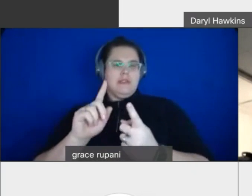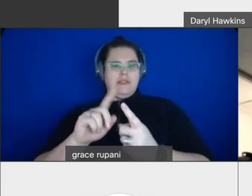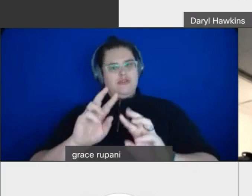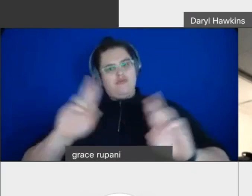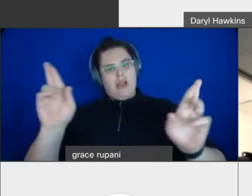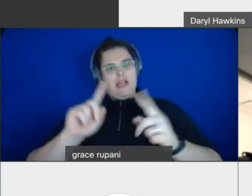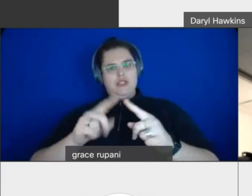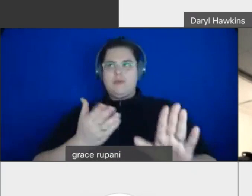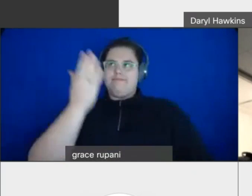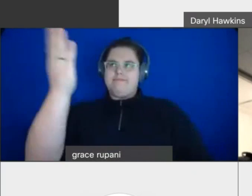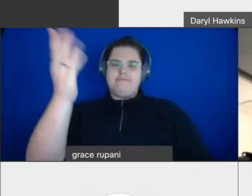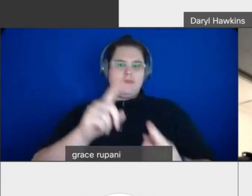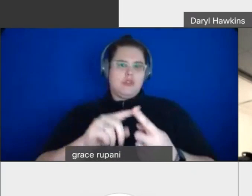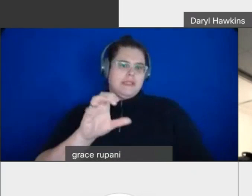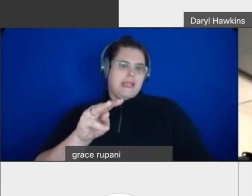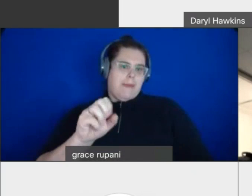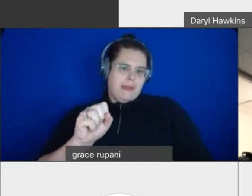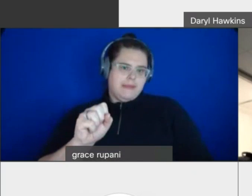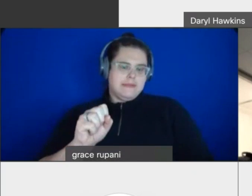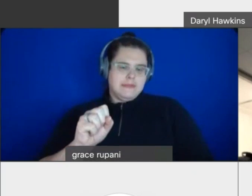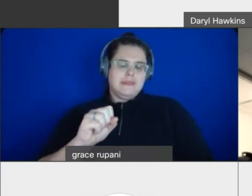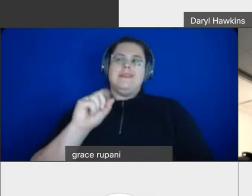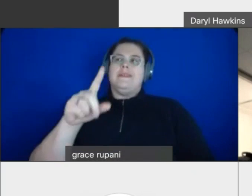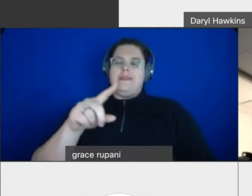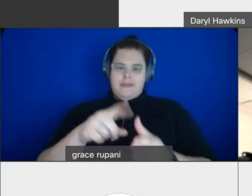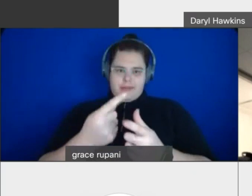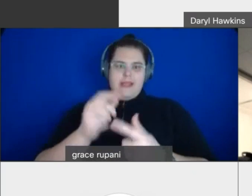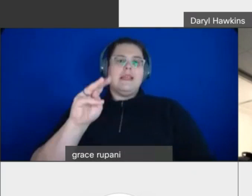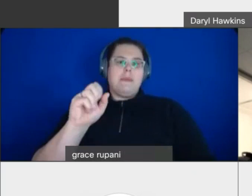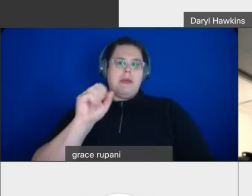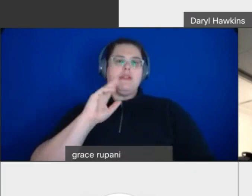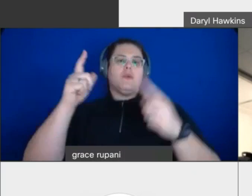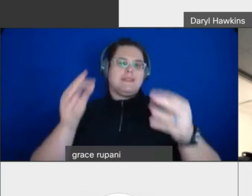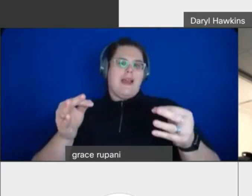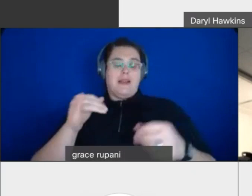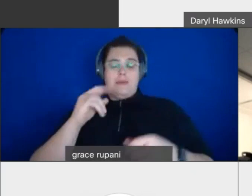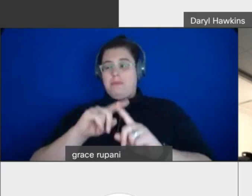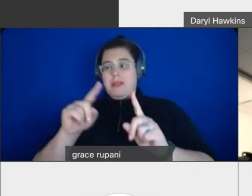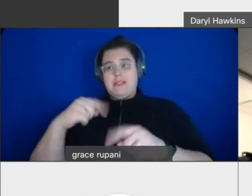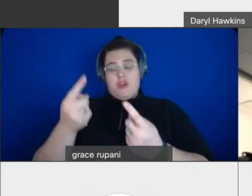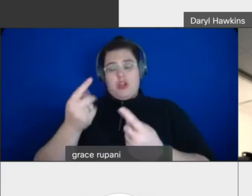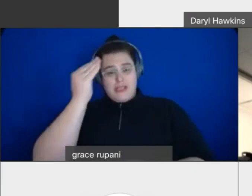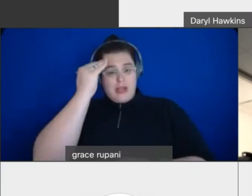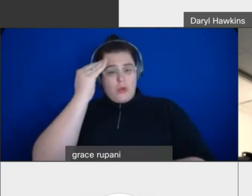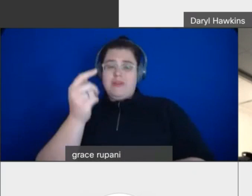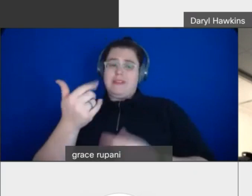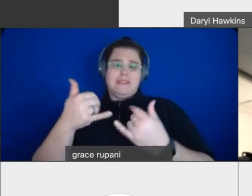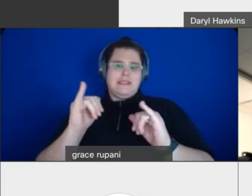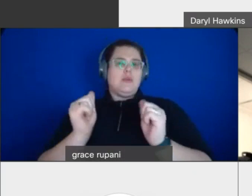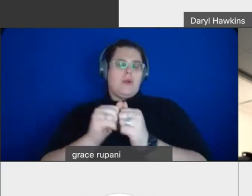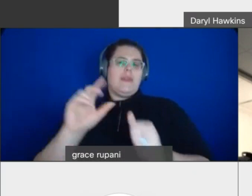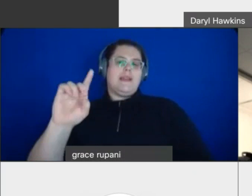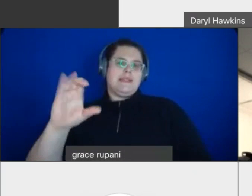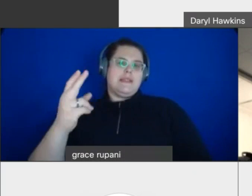CMS, and then it would be in their hands. And to my knowledge, as of this week, it's not left DC